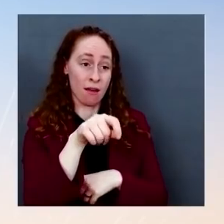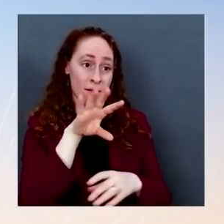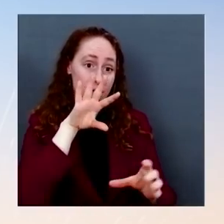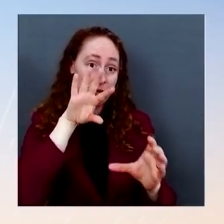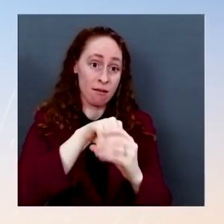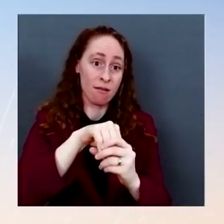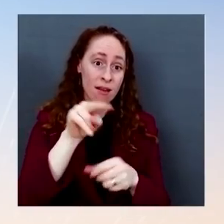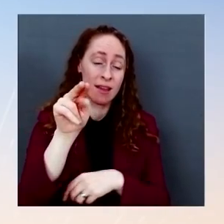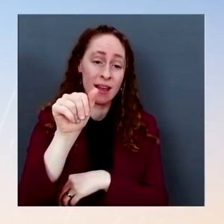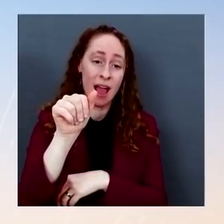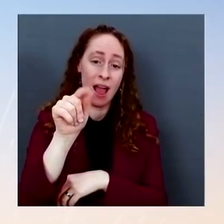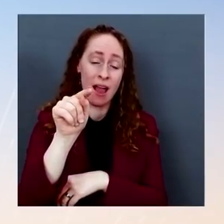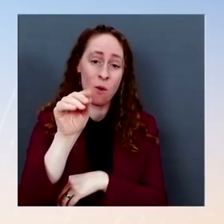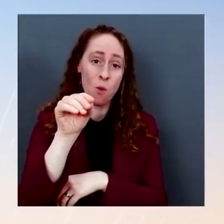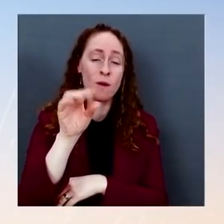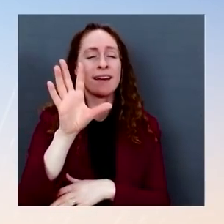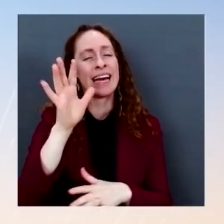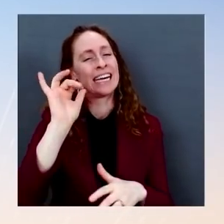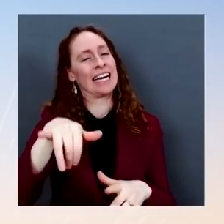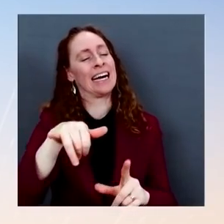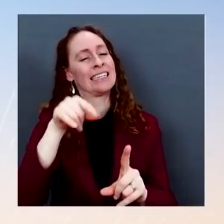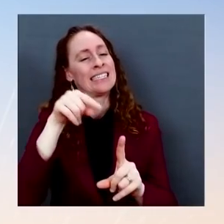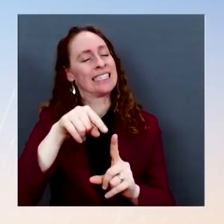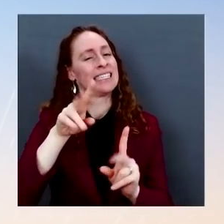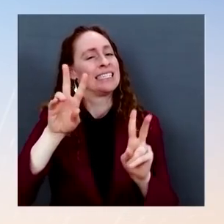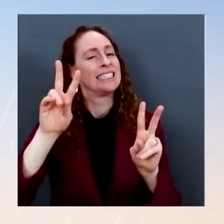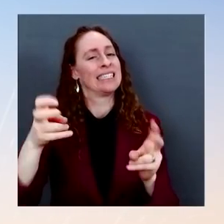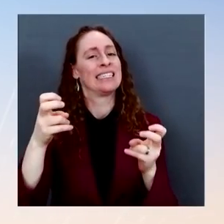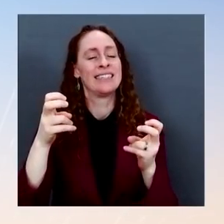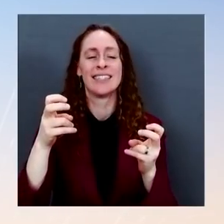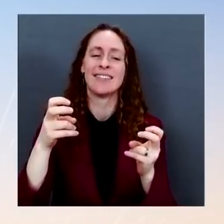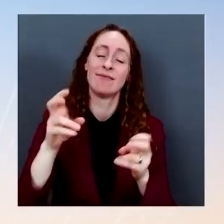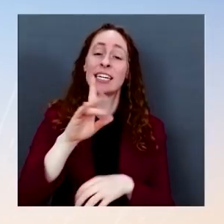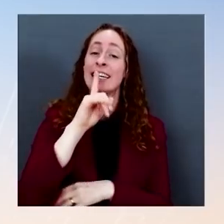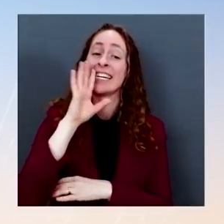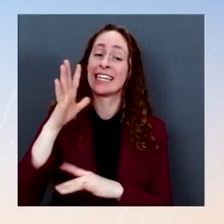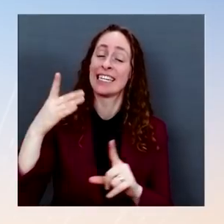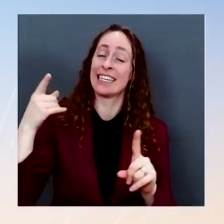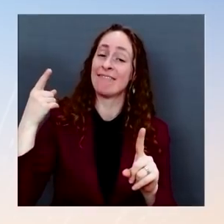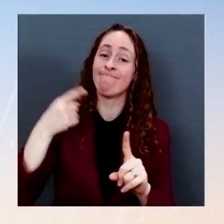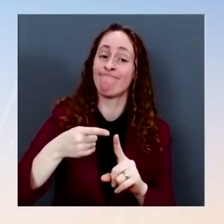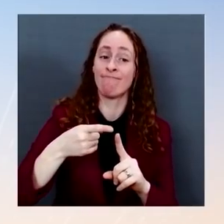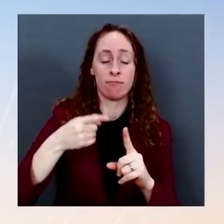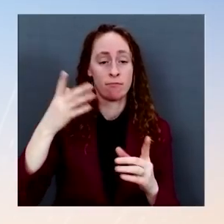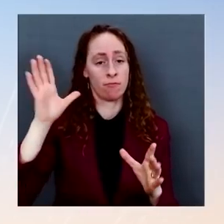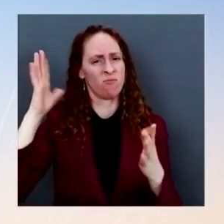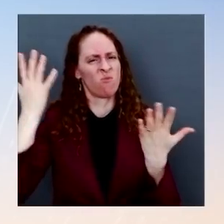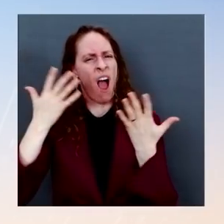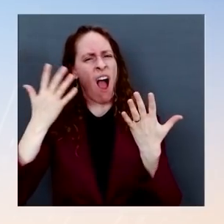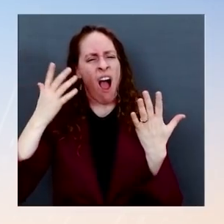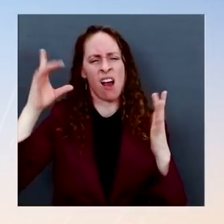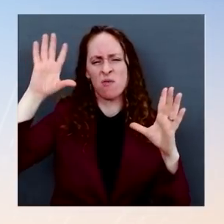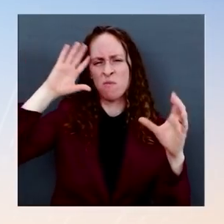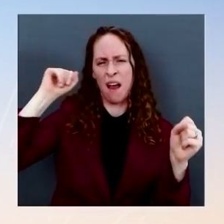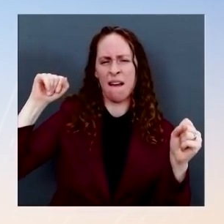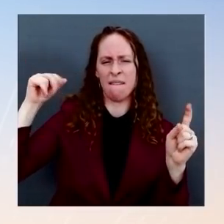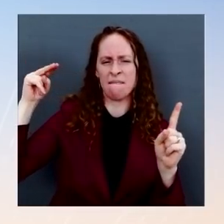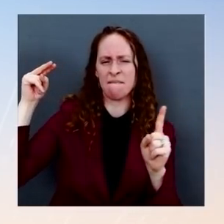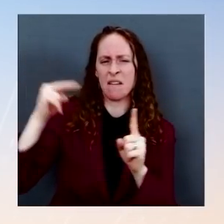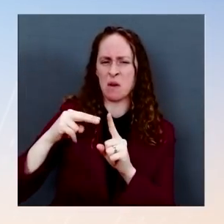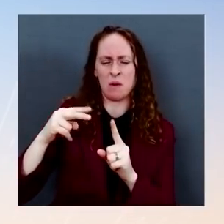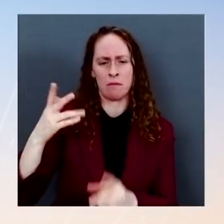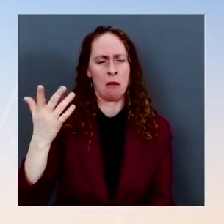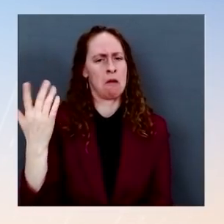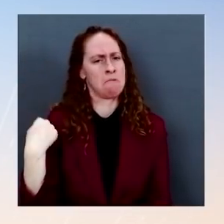their proposal, the president's view, the administration's view, is that the right of sovereign nations to choose their partnerships and alliances is a core principle